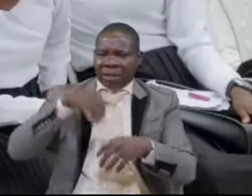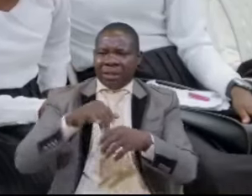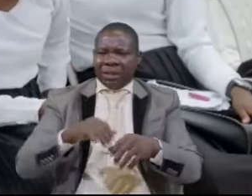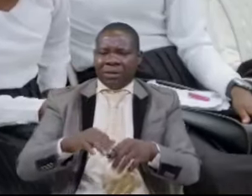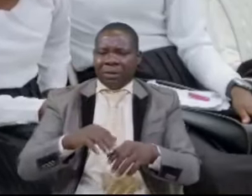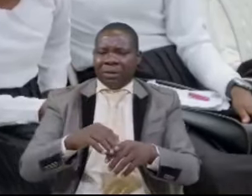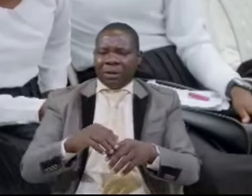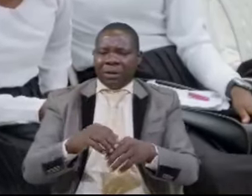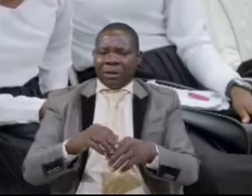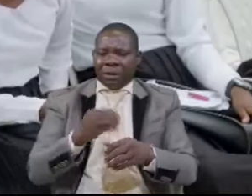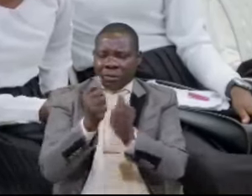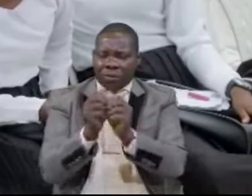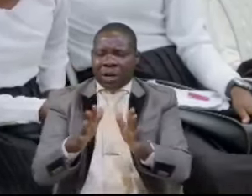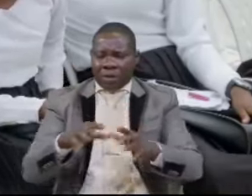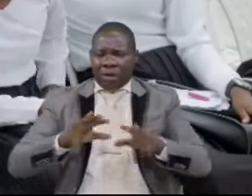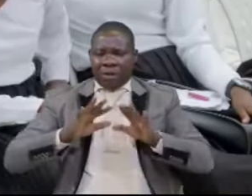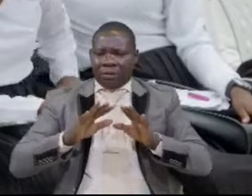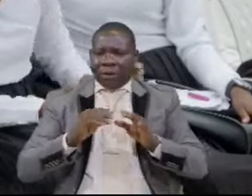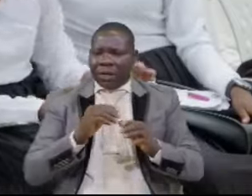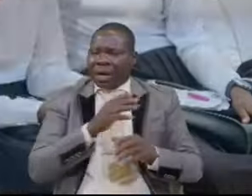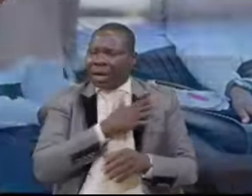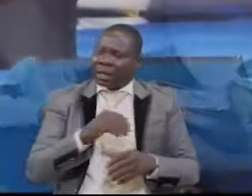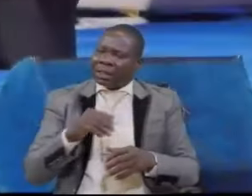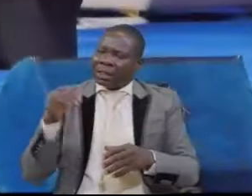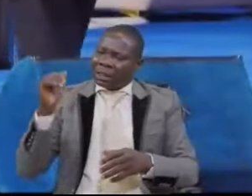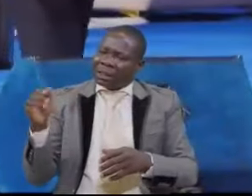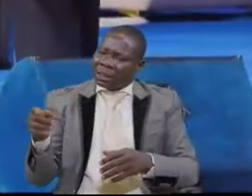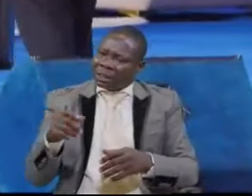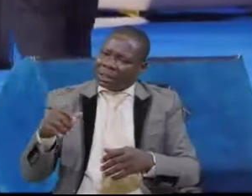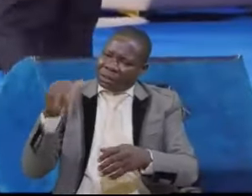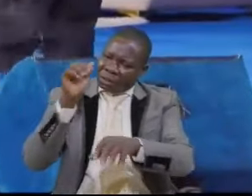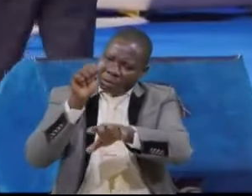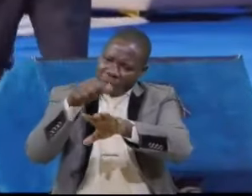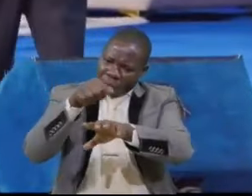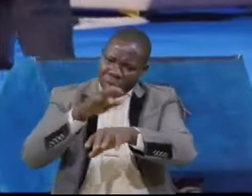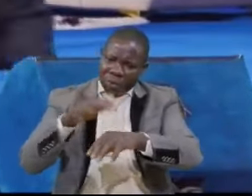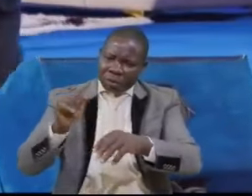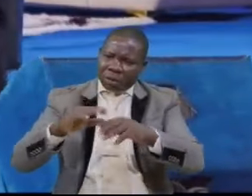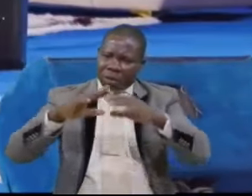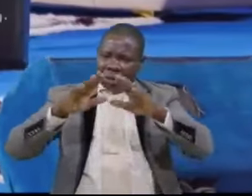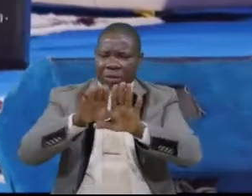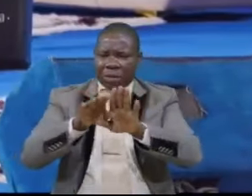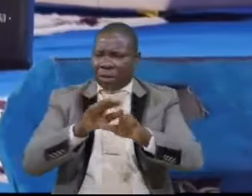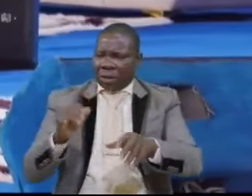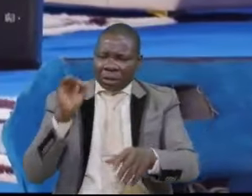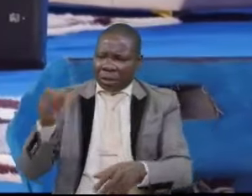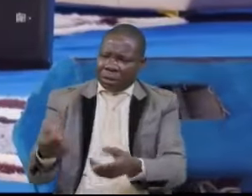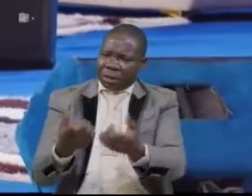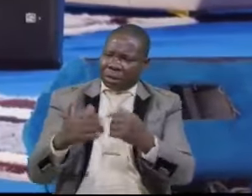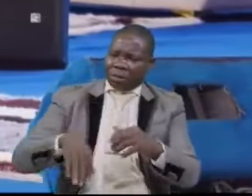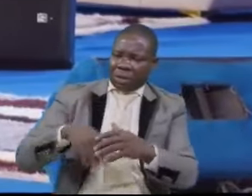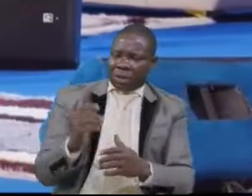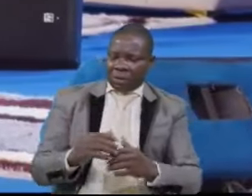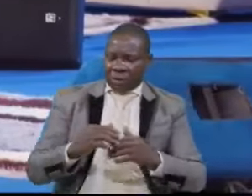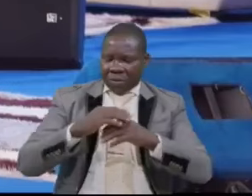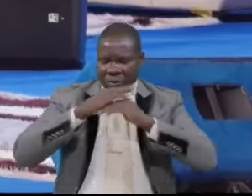They knocked at his door, and I see our man Daniel, and he came out calm and cool